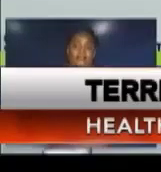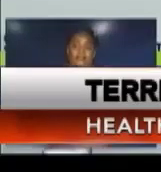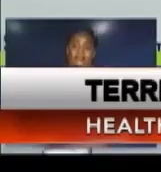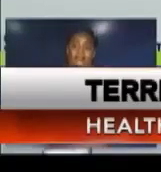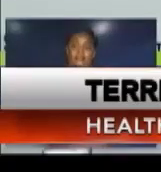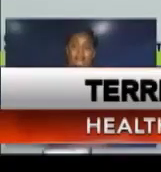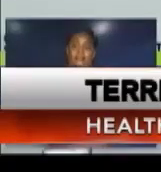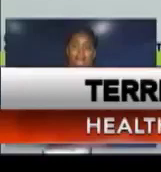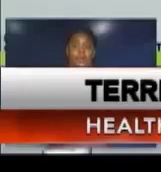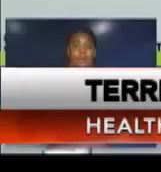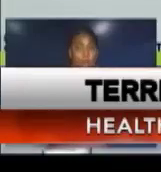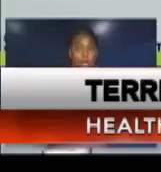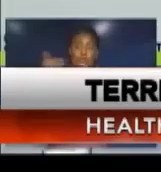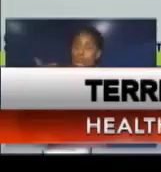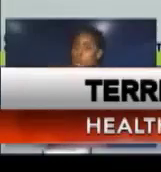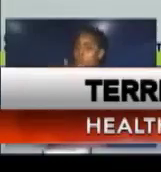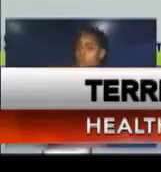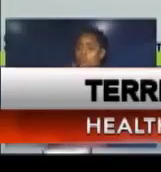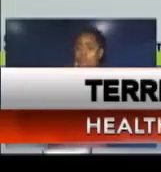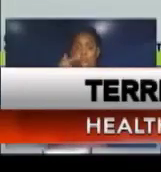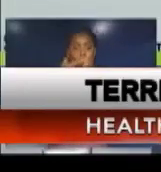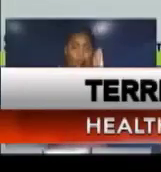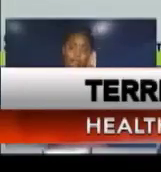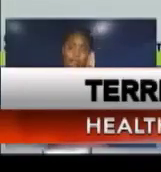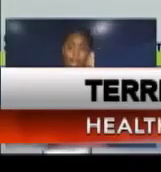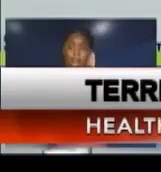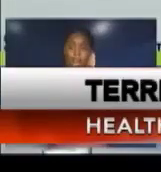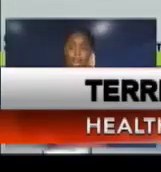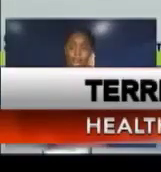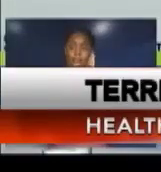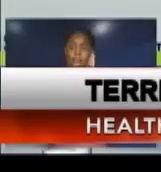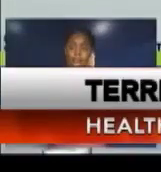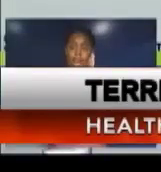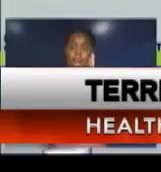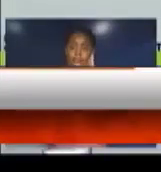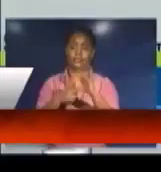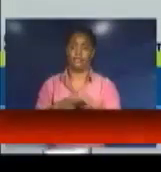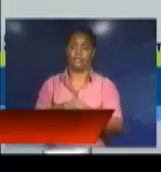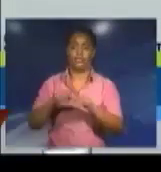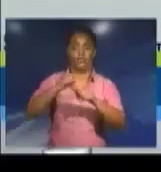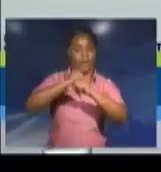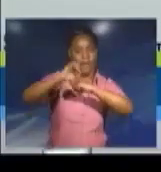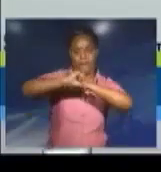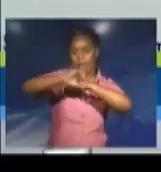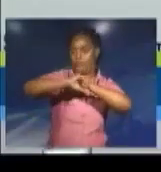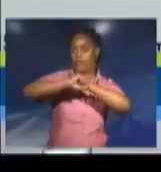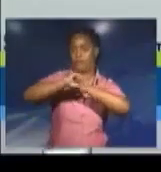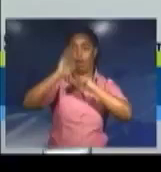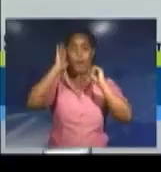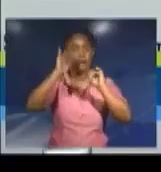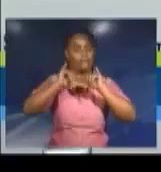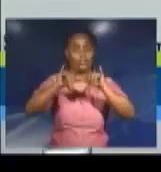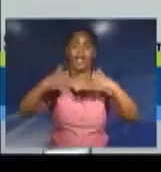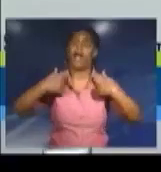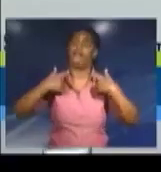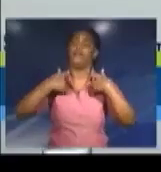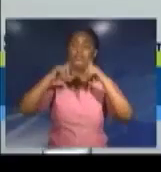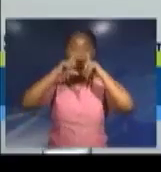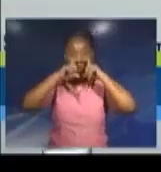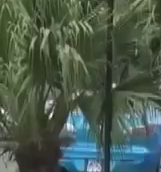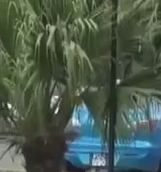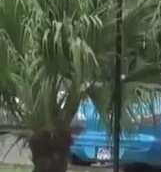out will still have masking as a feature, a mandatory feature at